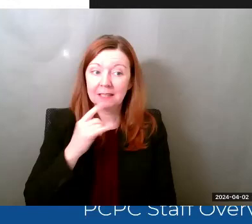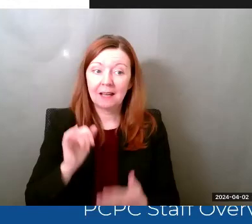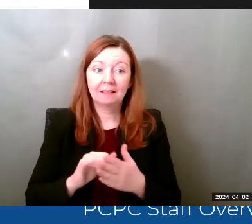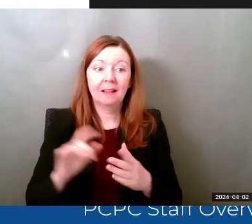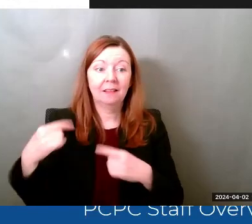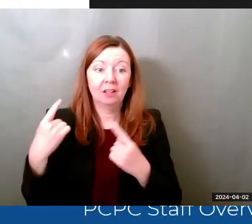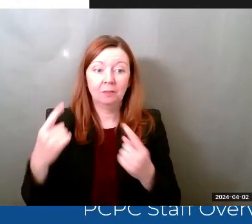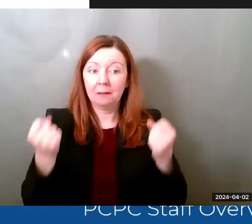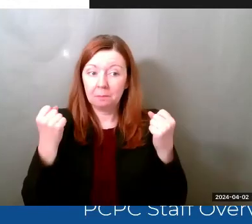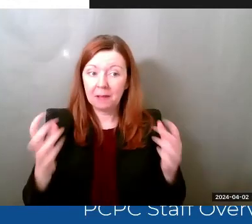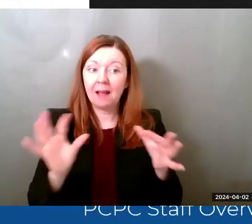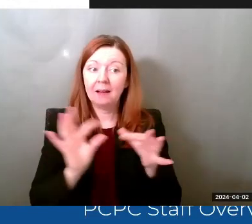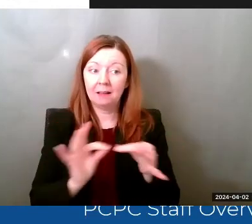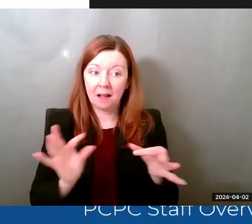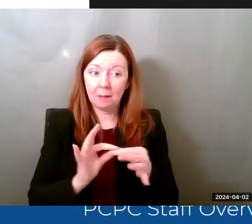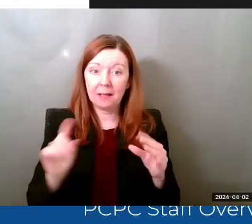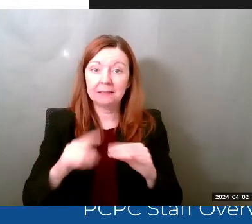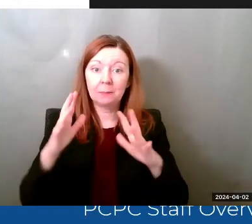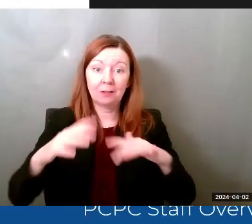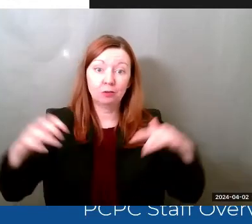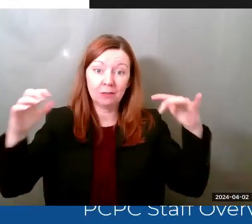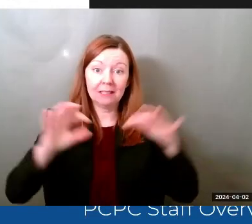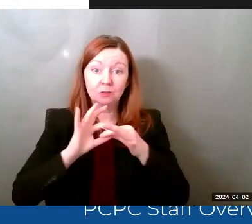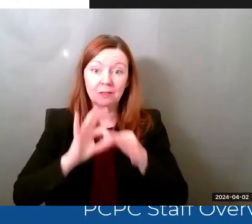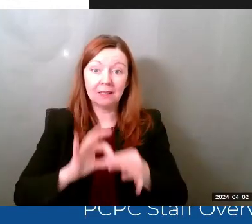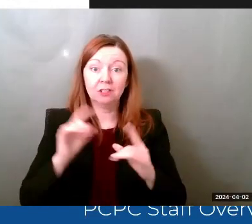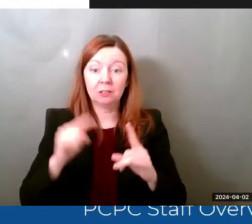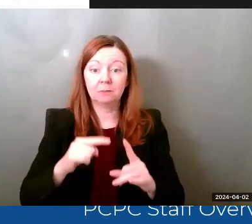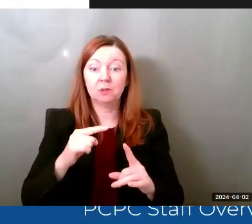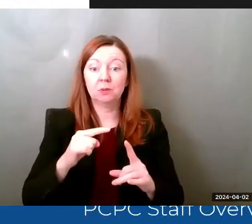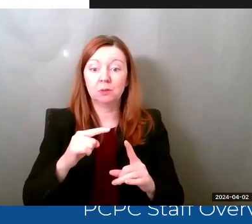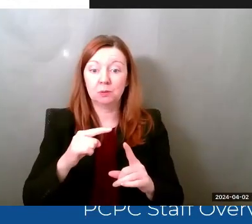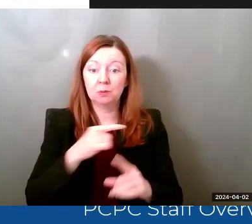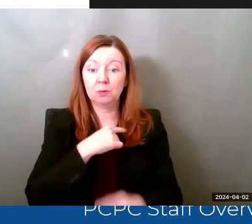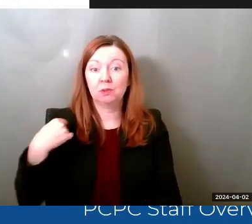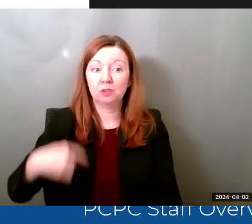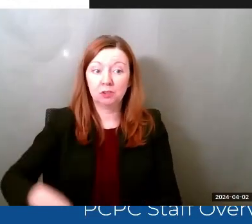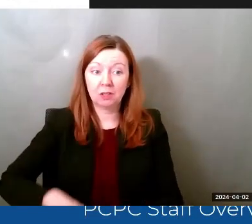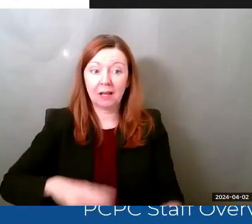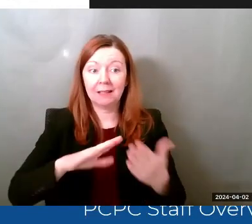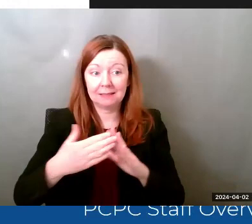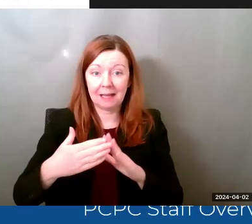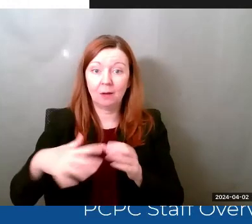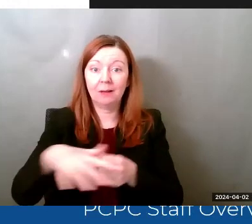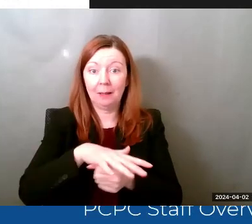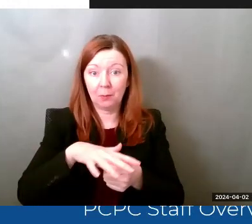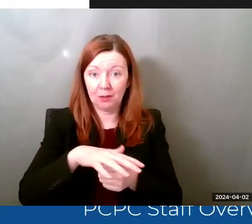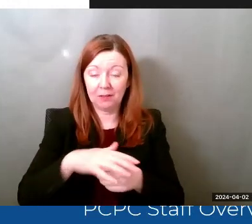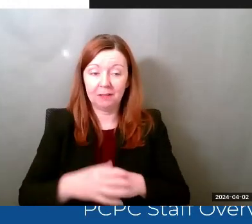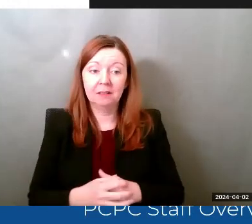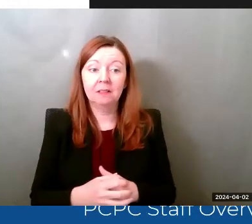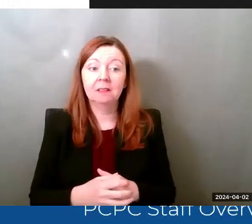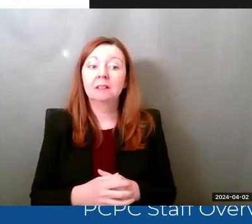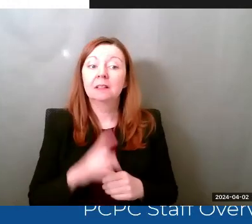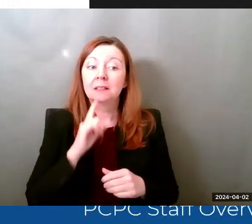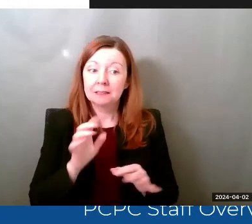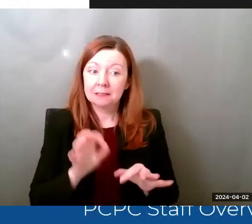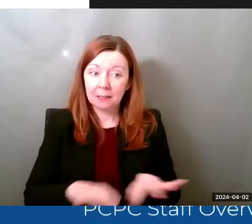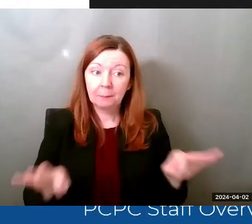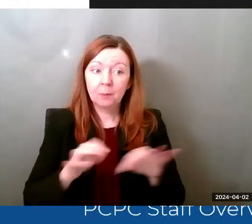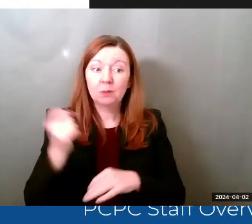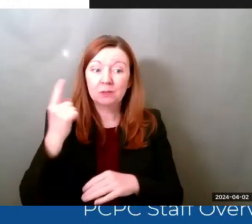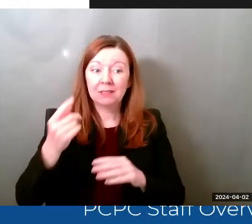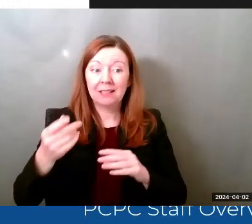have been a lot of comments about the arena's relationship to the Chinatown neighborhood. It is important to understand